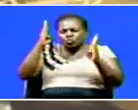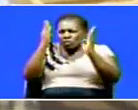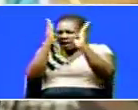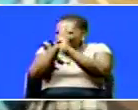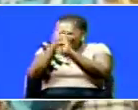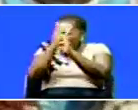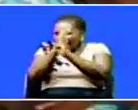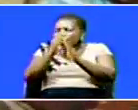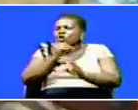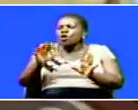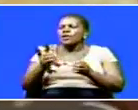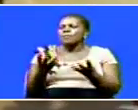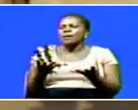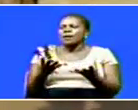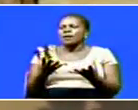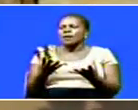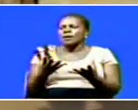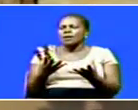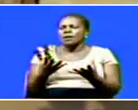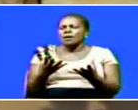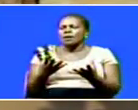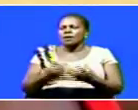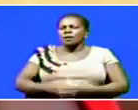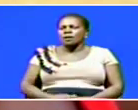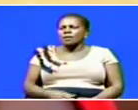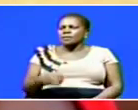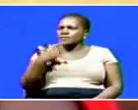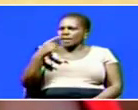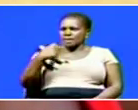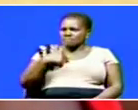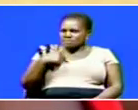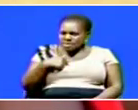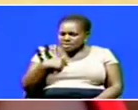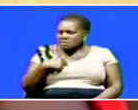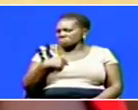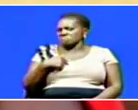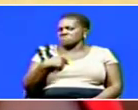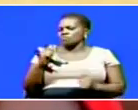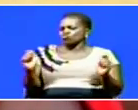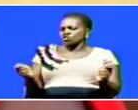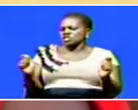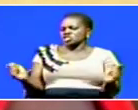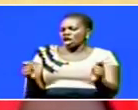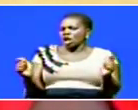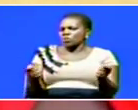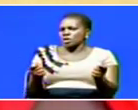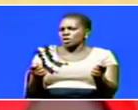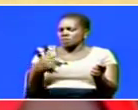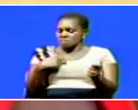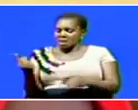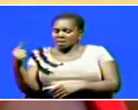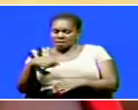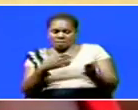age. Majirani gangu hapo akasema mimi ni mchawi. Sasa mimi katoka huko, nikaji